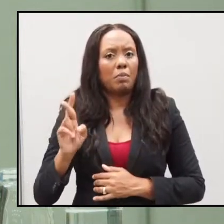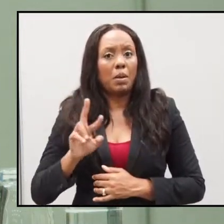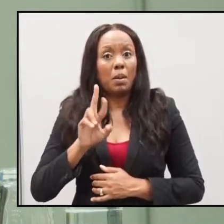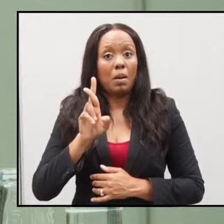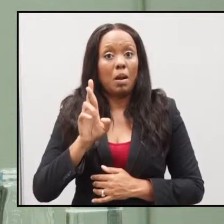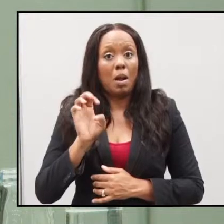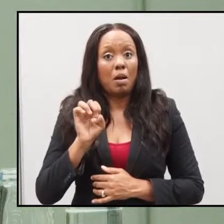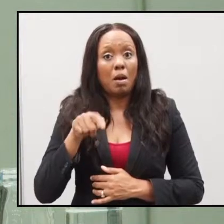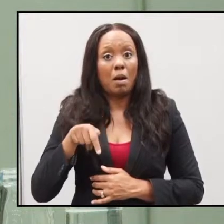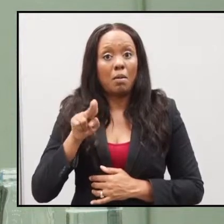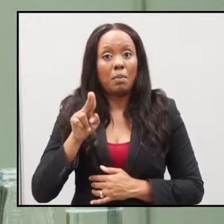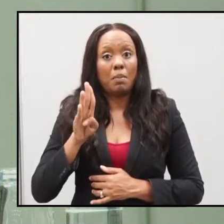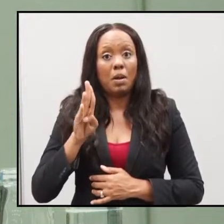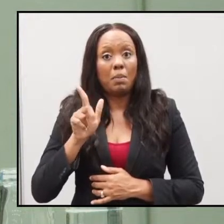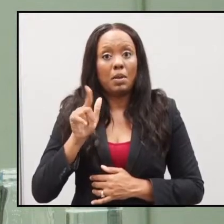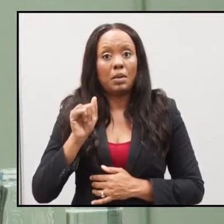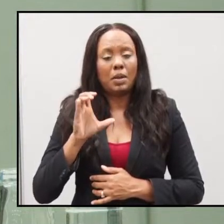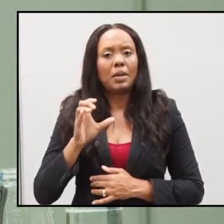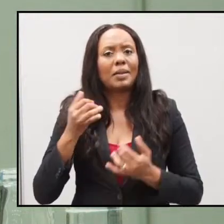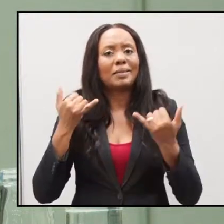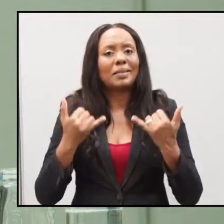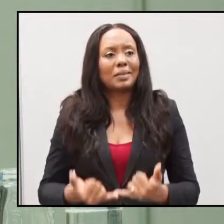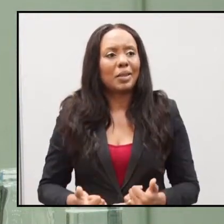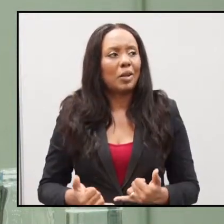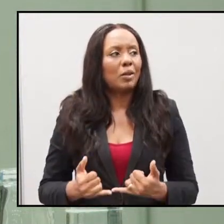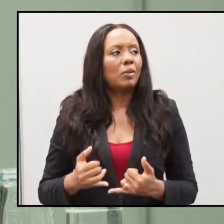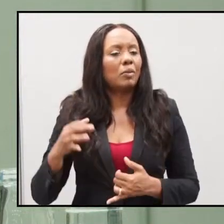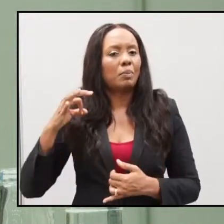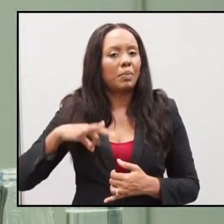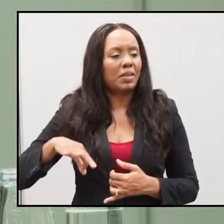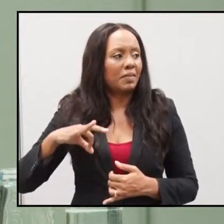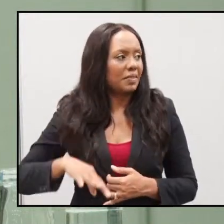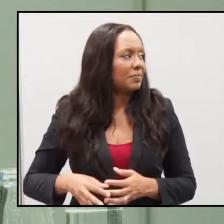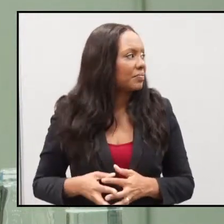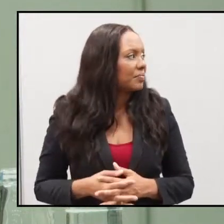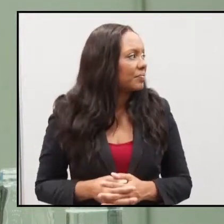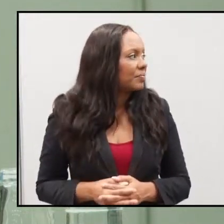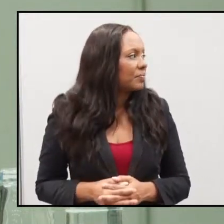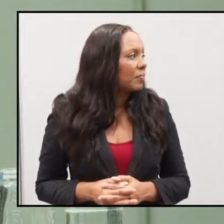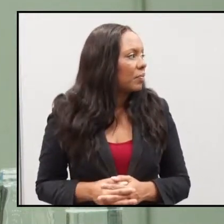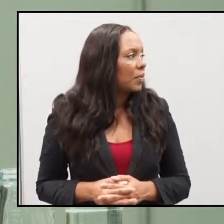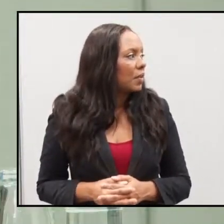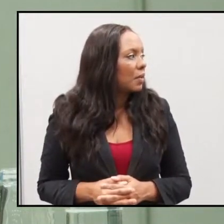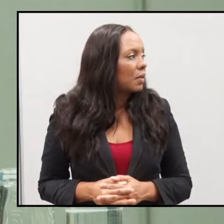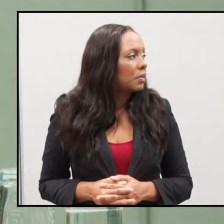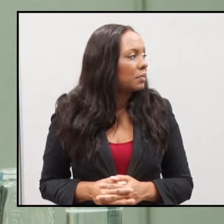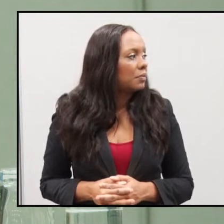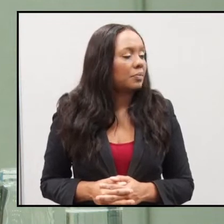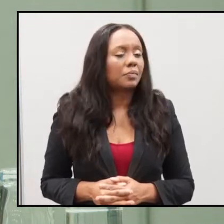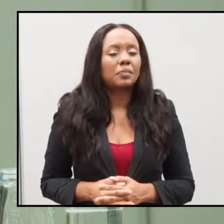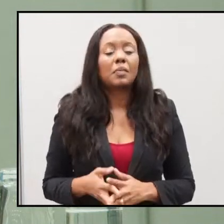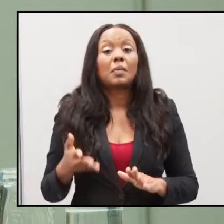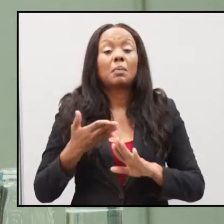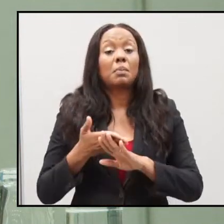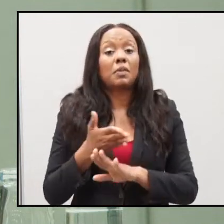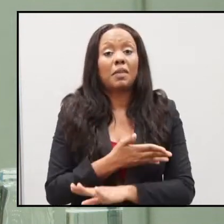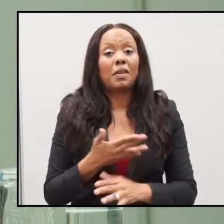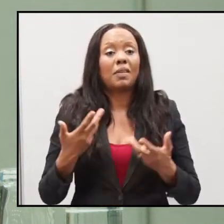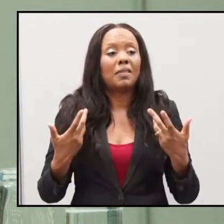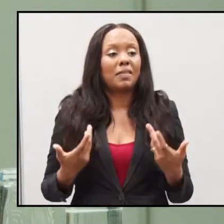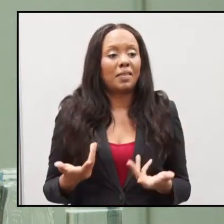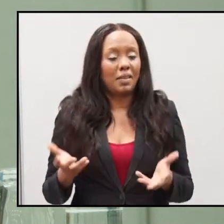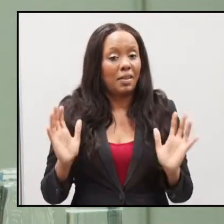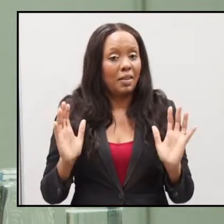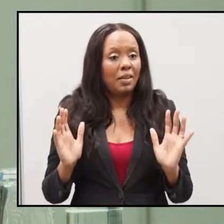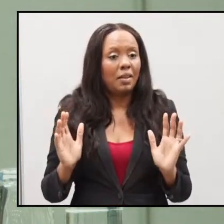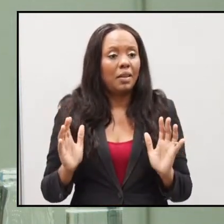of all. Before I finish, it would be remiss of me not to